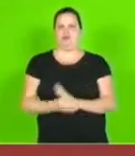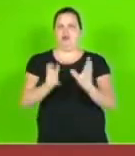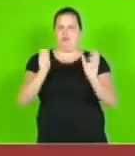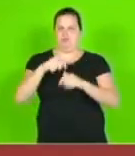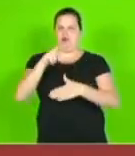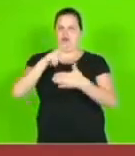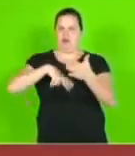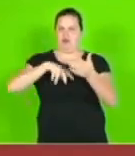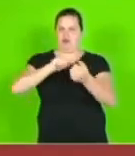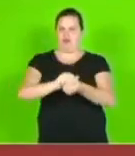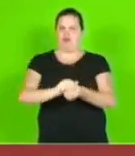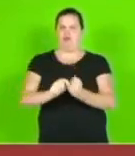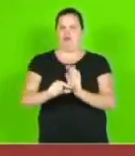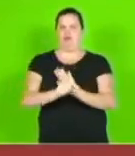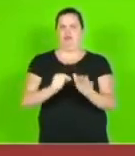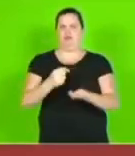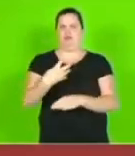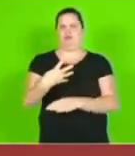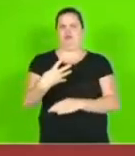24, let's go,